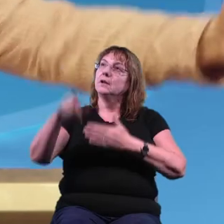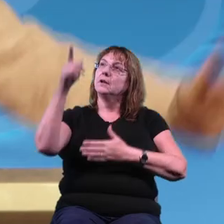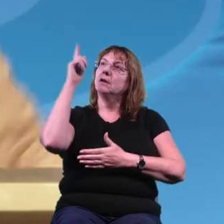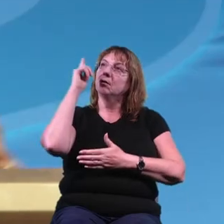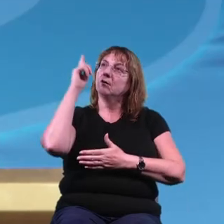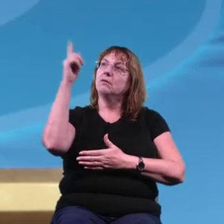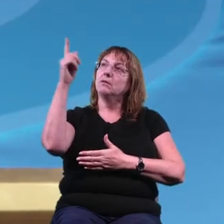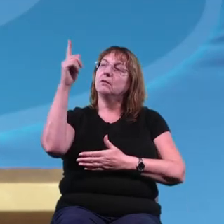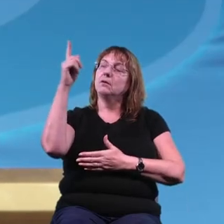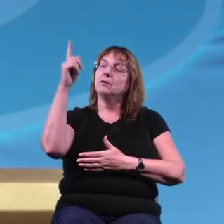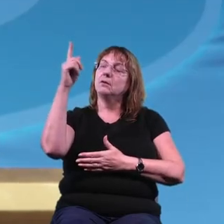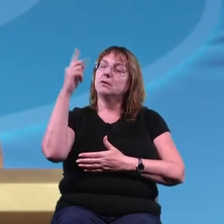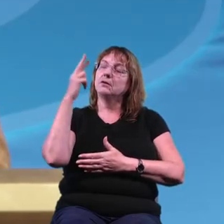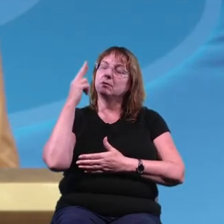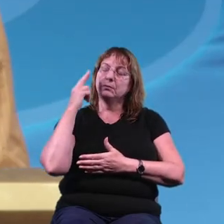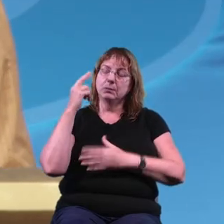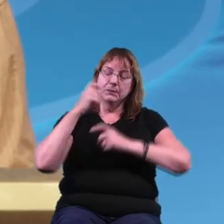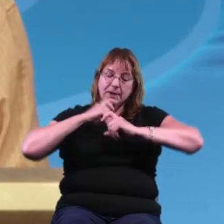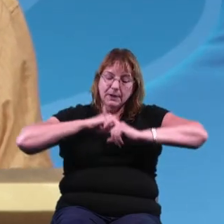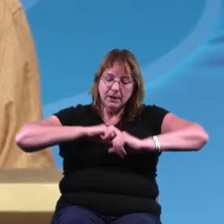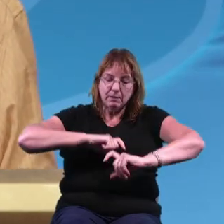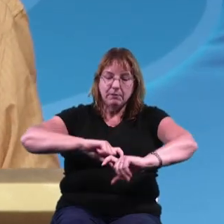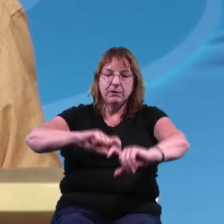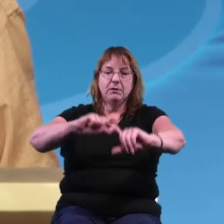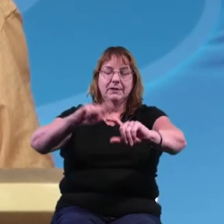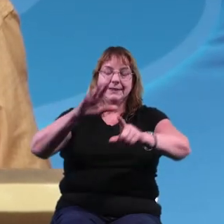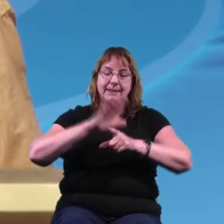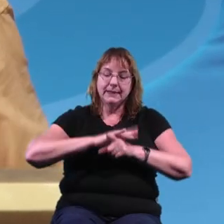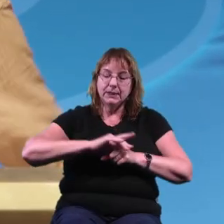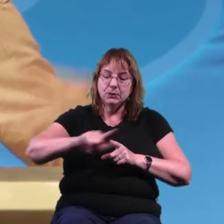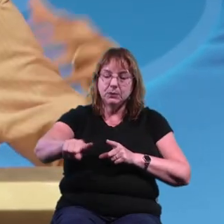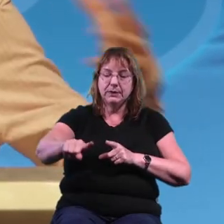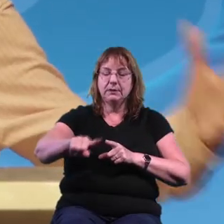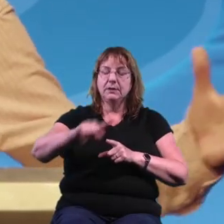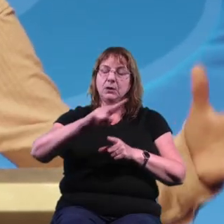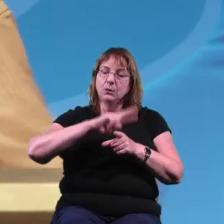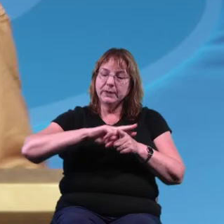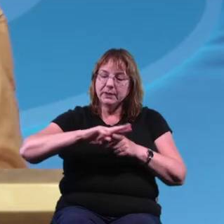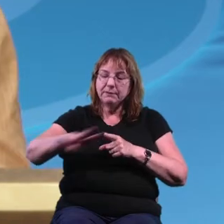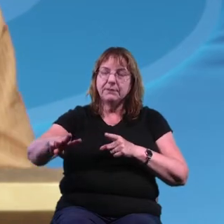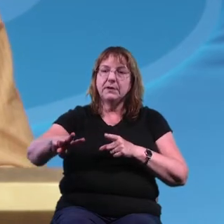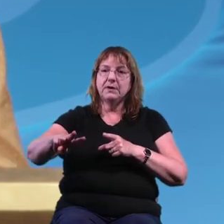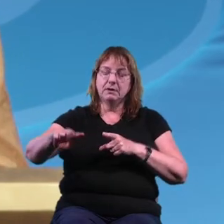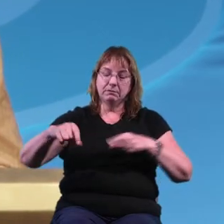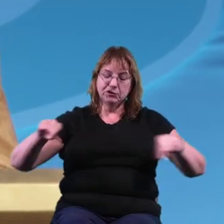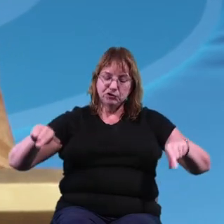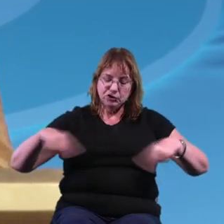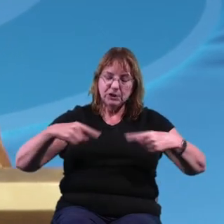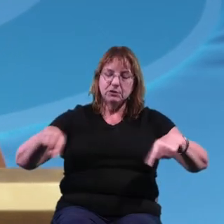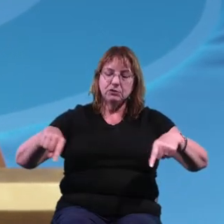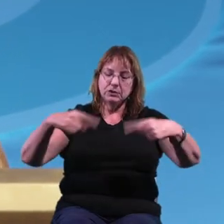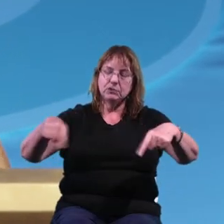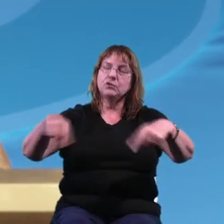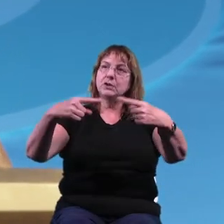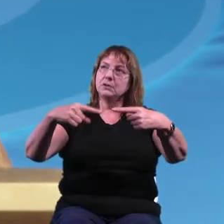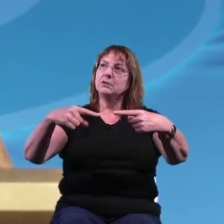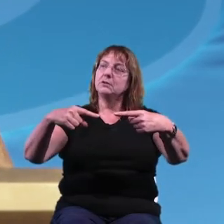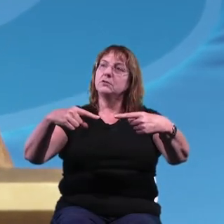carry on into next week and the week after with all the challenges that they bring.